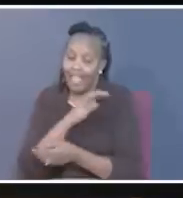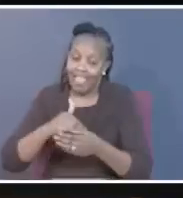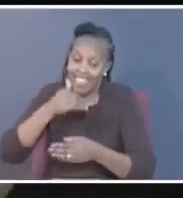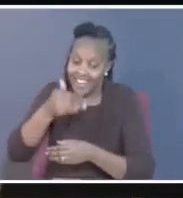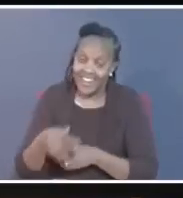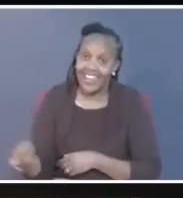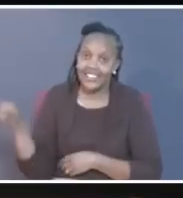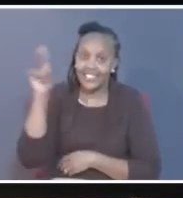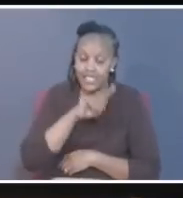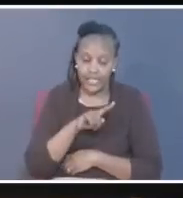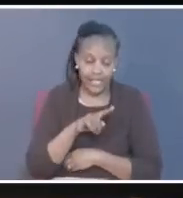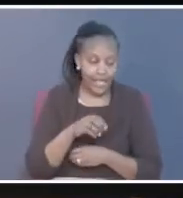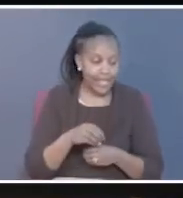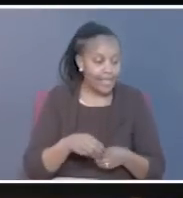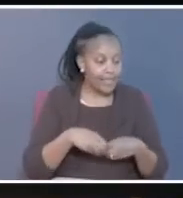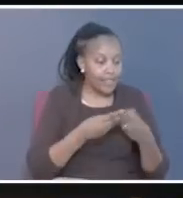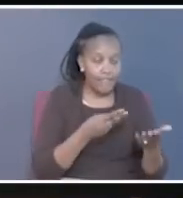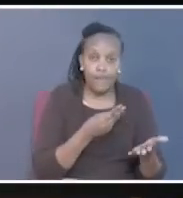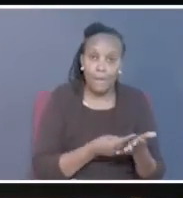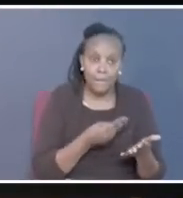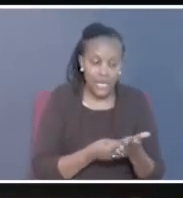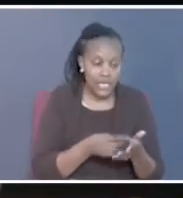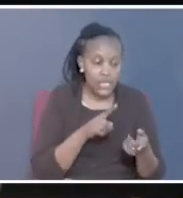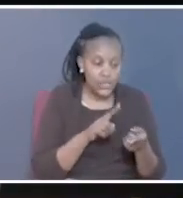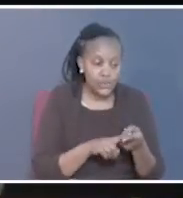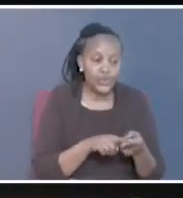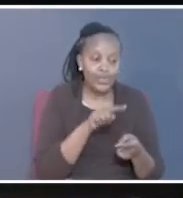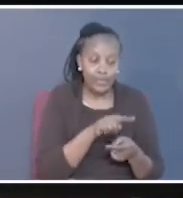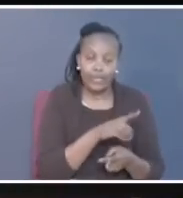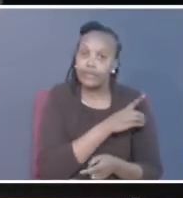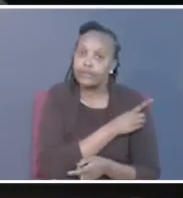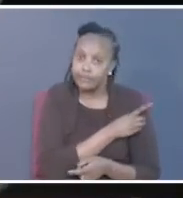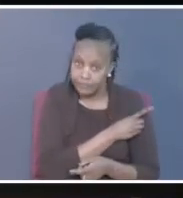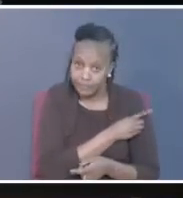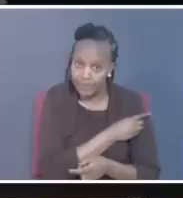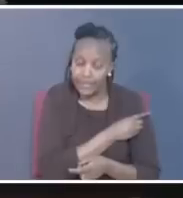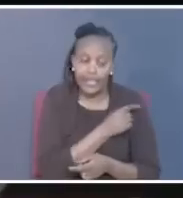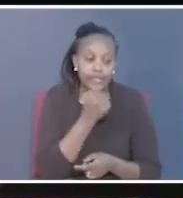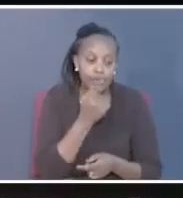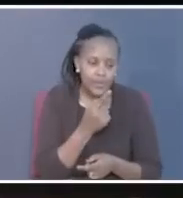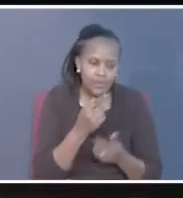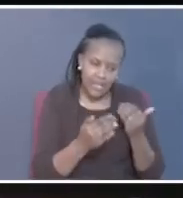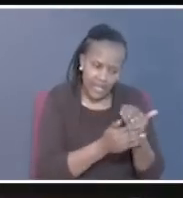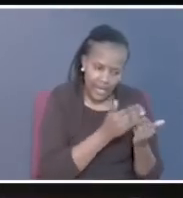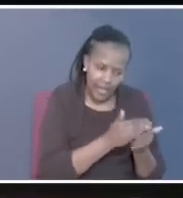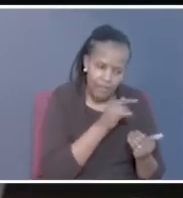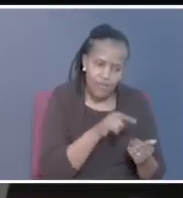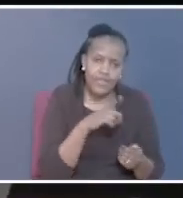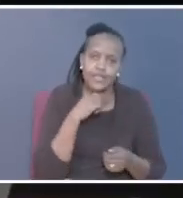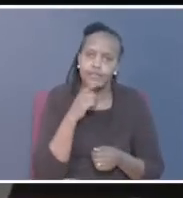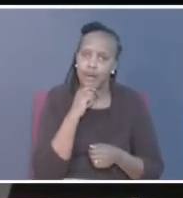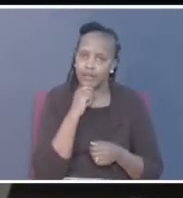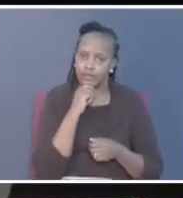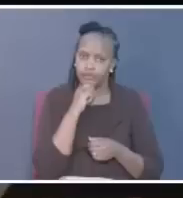out 2 denarii and gave them to the innkeeper and said, take care of him. And whatever more